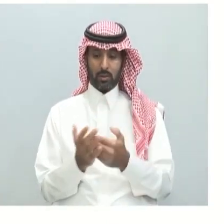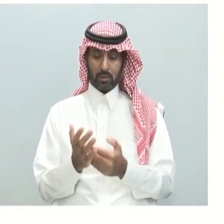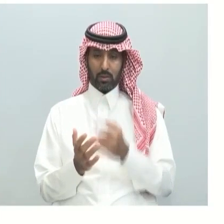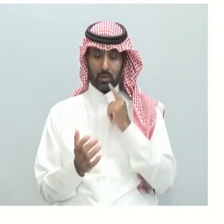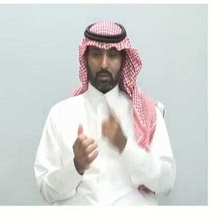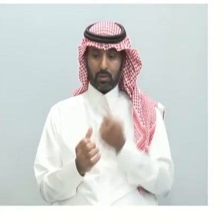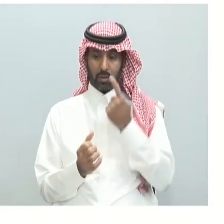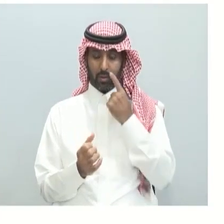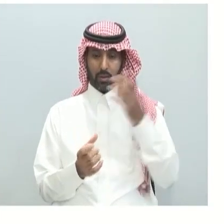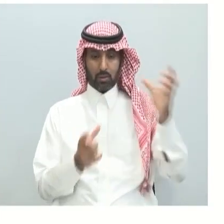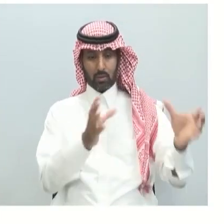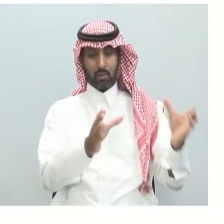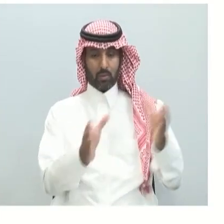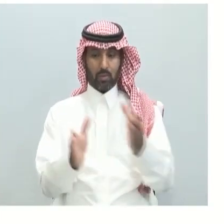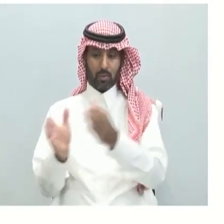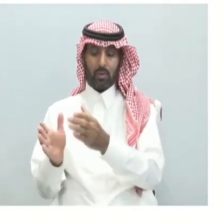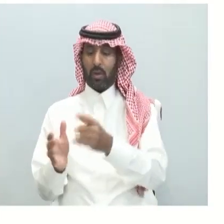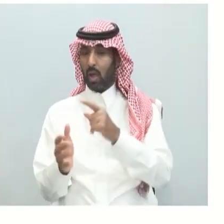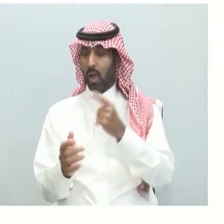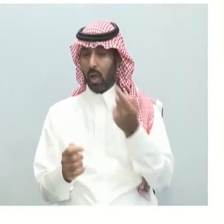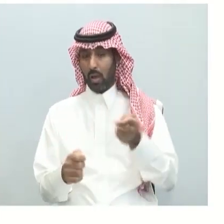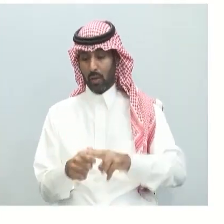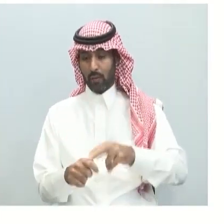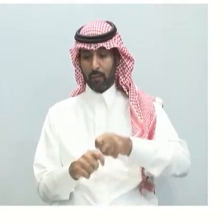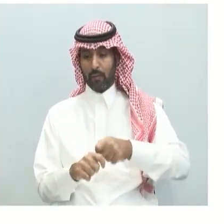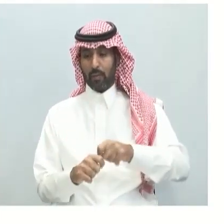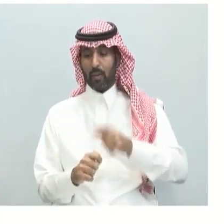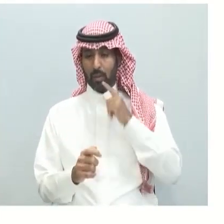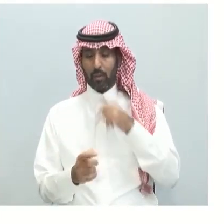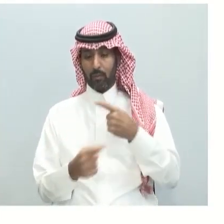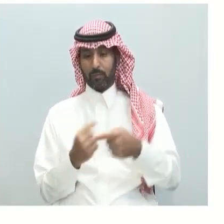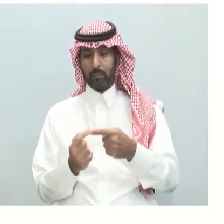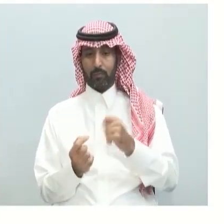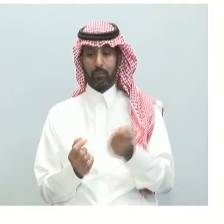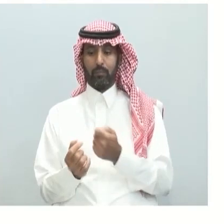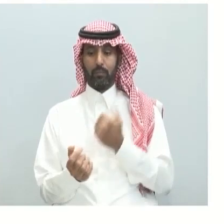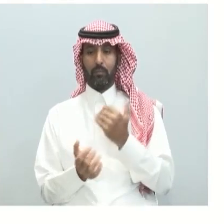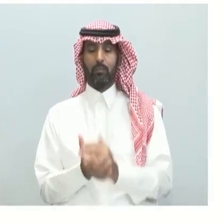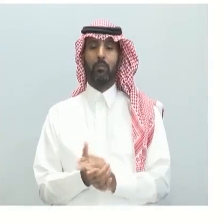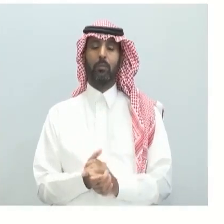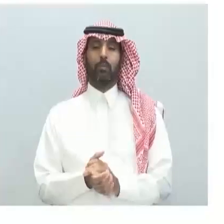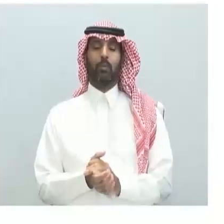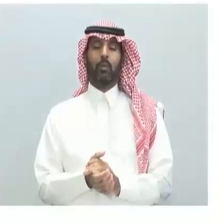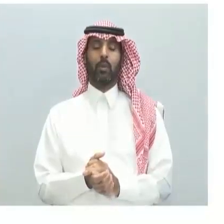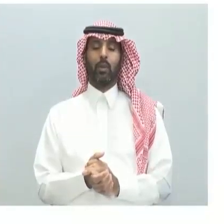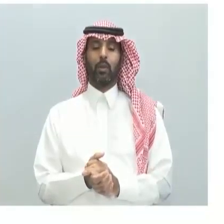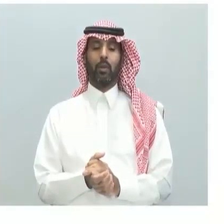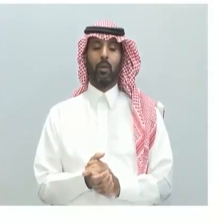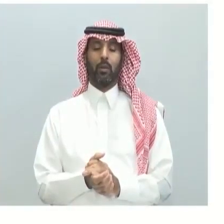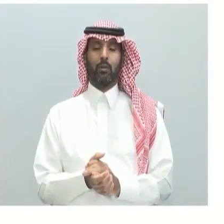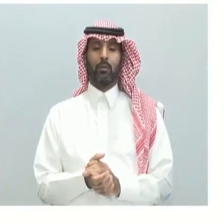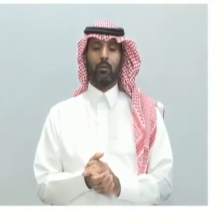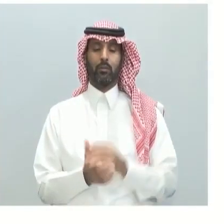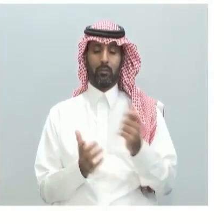priority to provide recycling bins and so on. You can continue this letter by yourself. Moving to